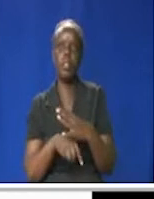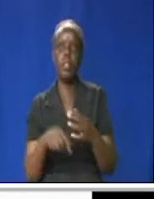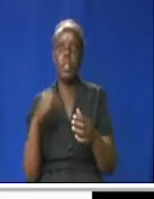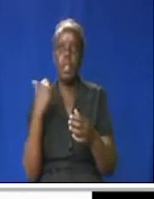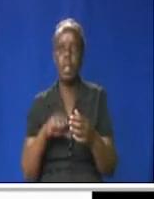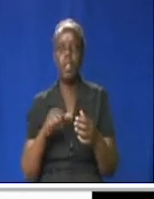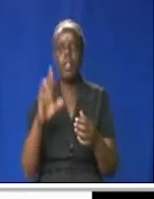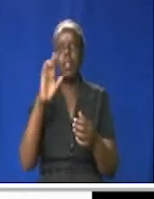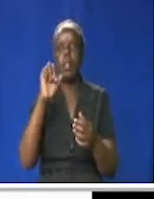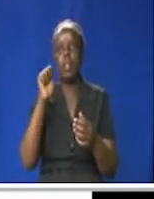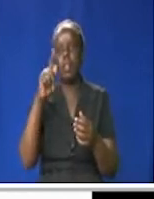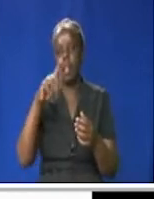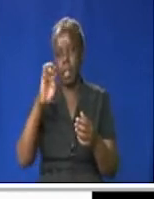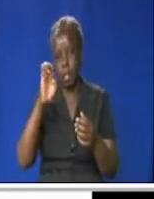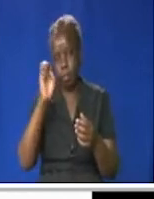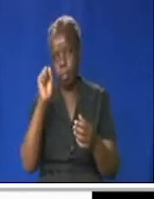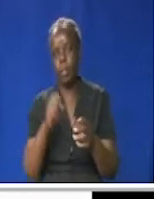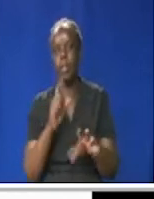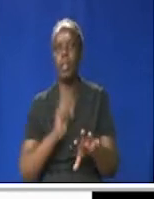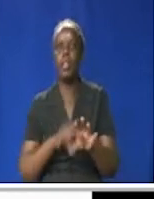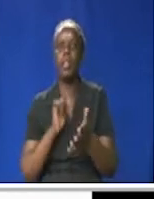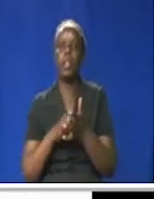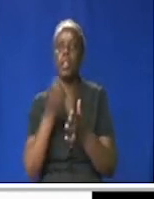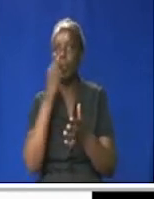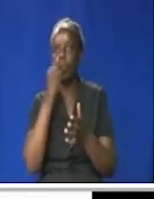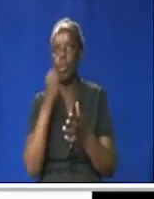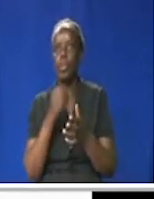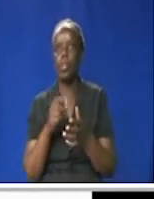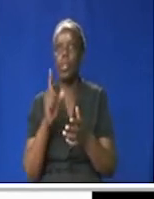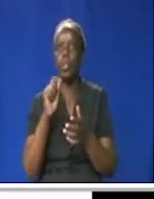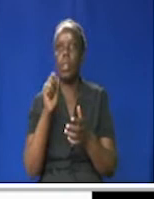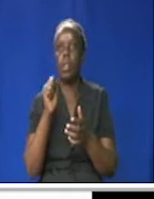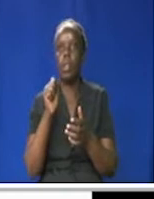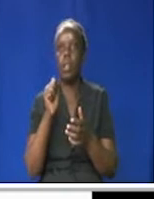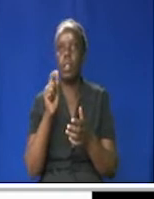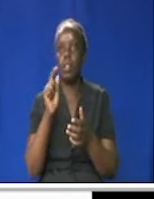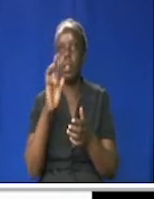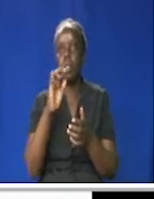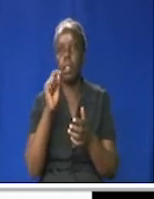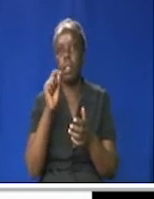grape that you take, we can get a tartaric acid.